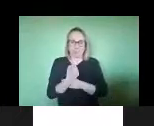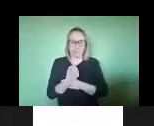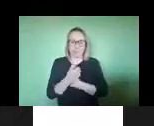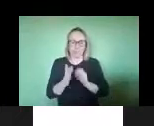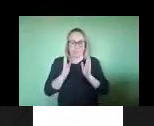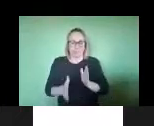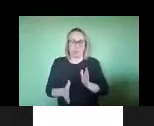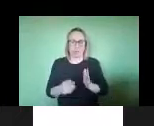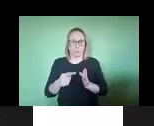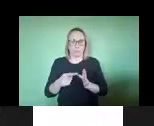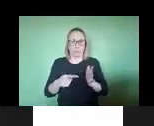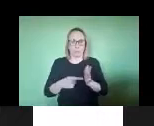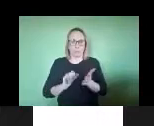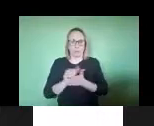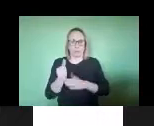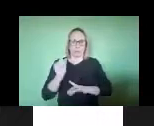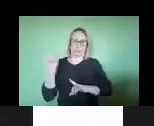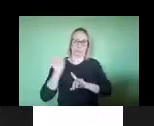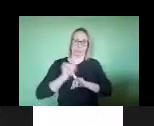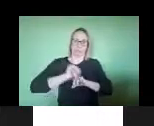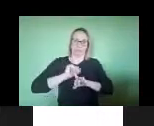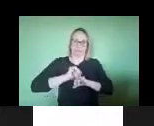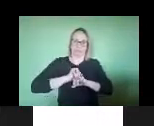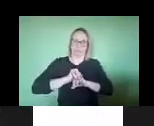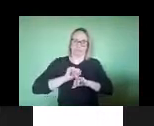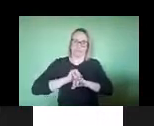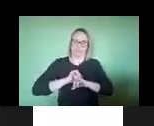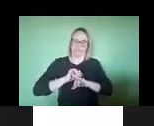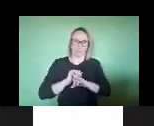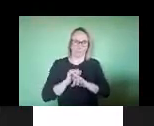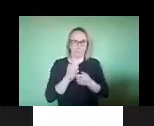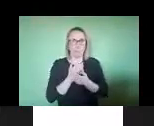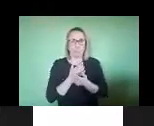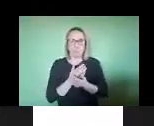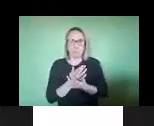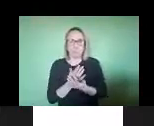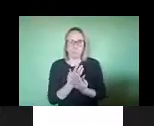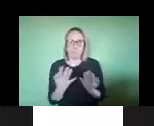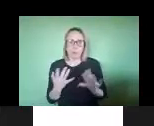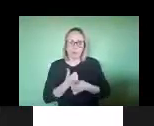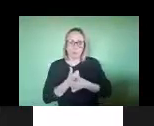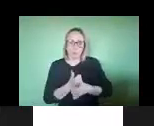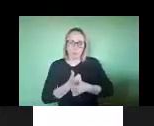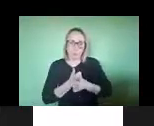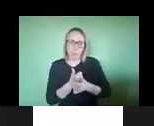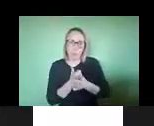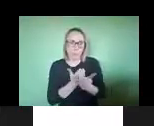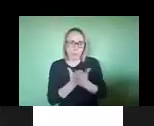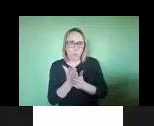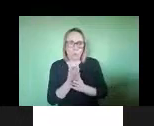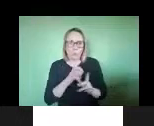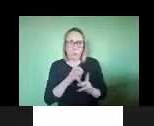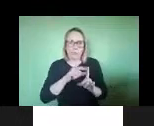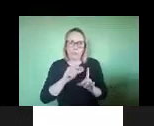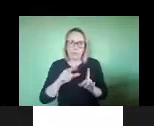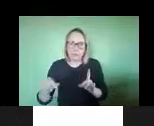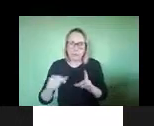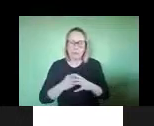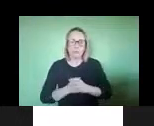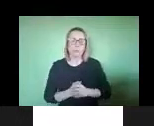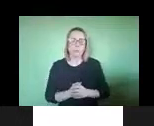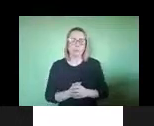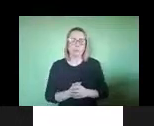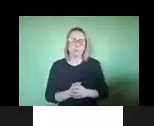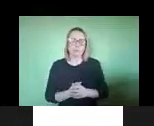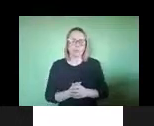IT skills so much. But because we did a lot of support using IT skills with members and also